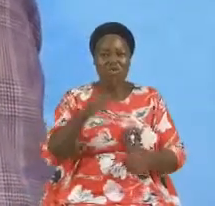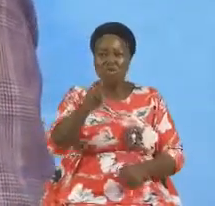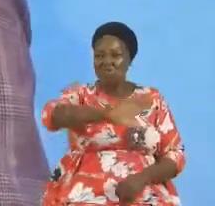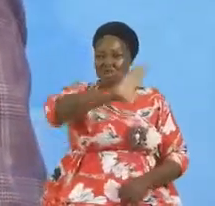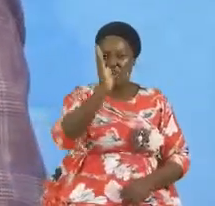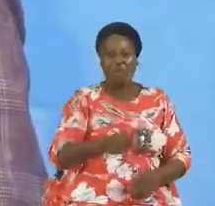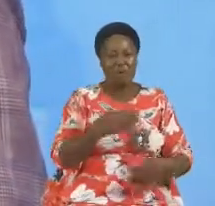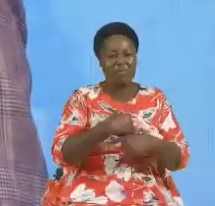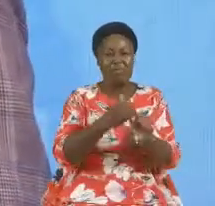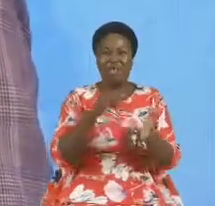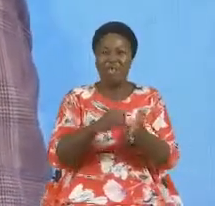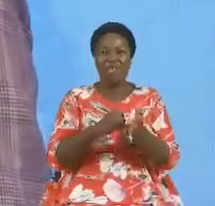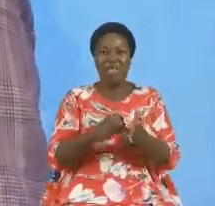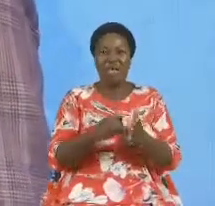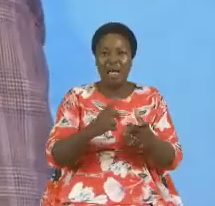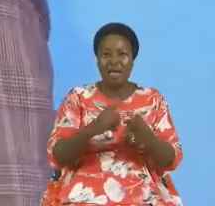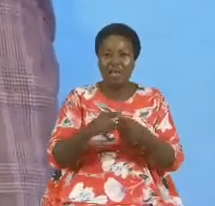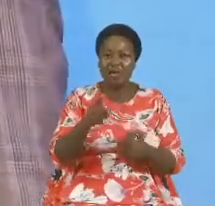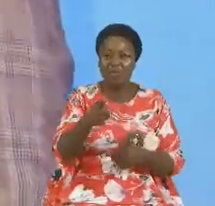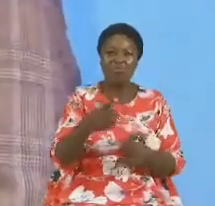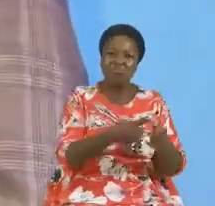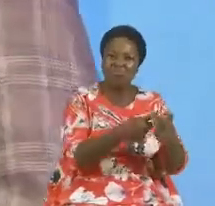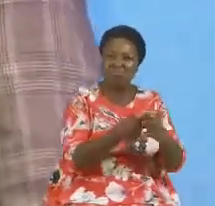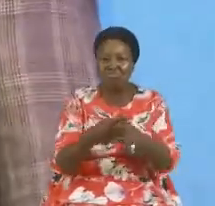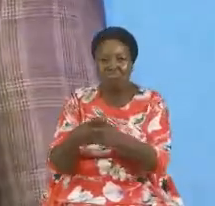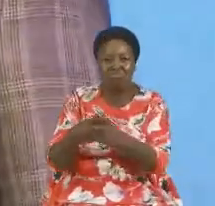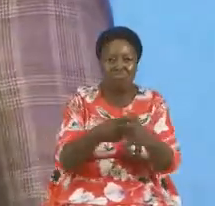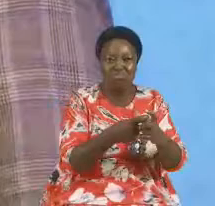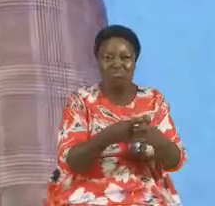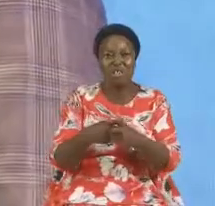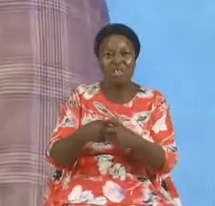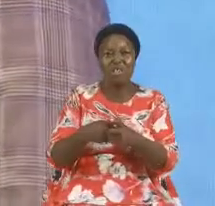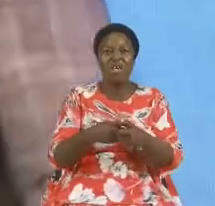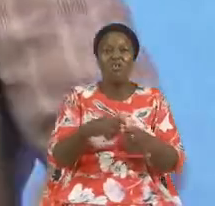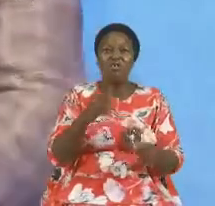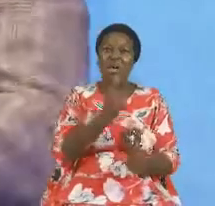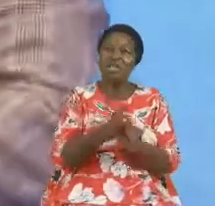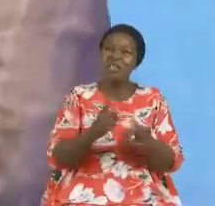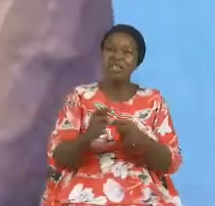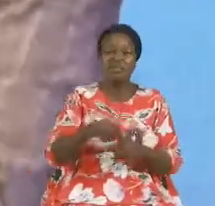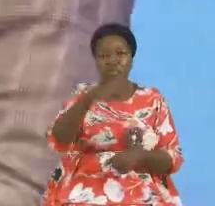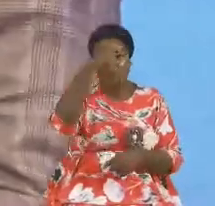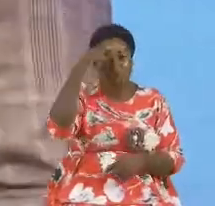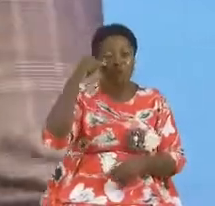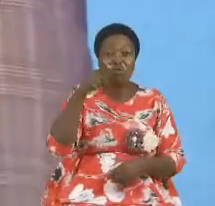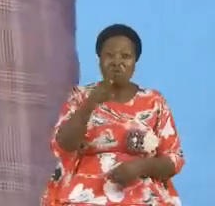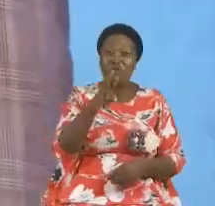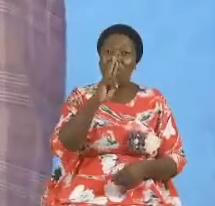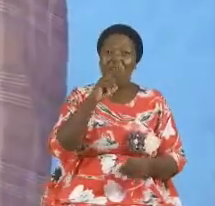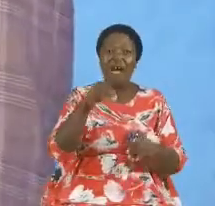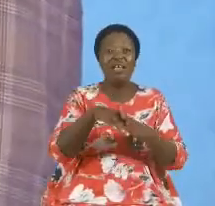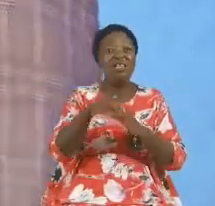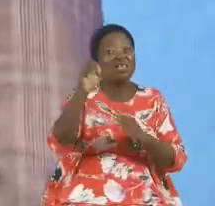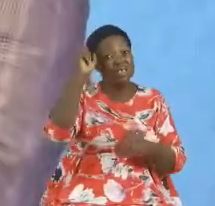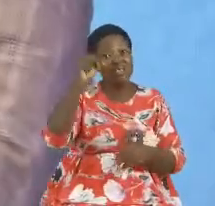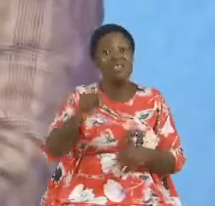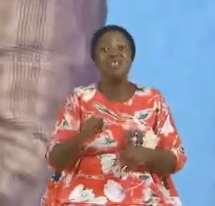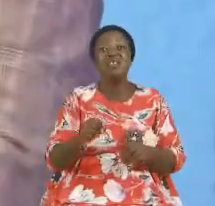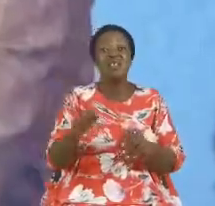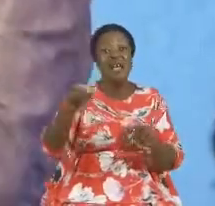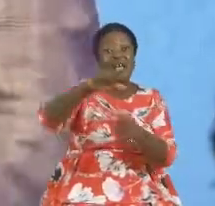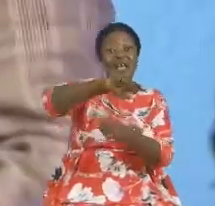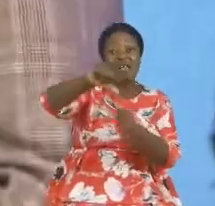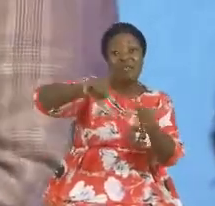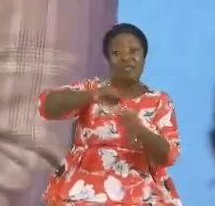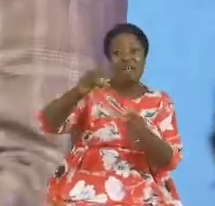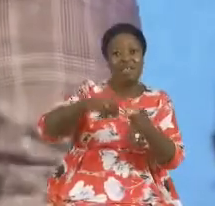I'm seeing you and you are here with me, you will never make it. And you're on here, you're on there. And